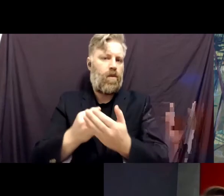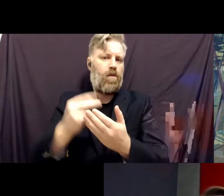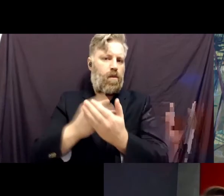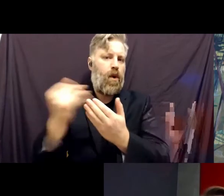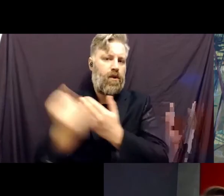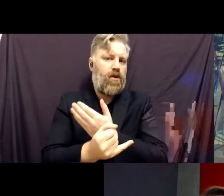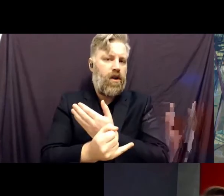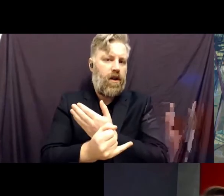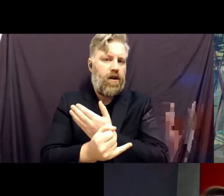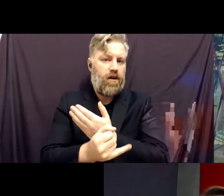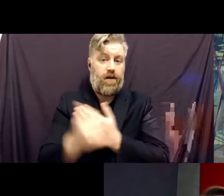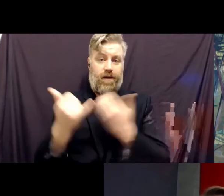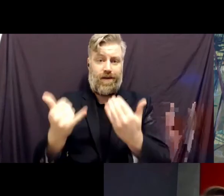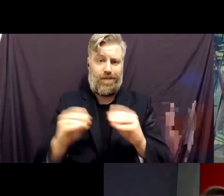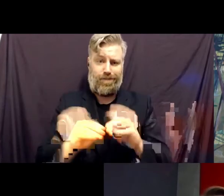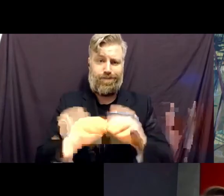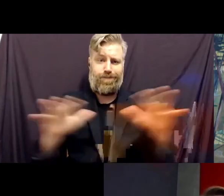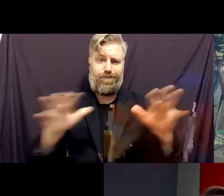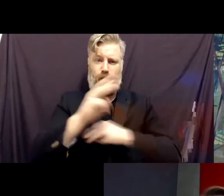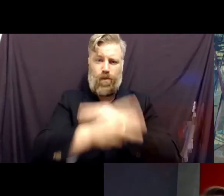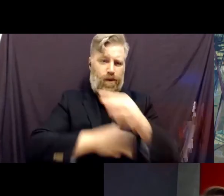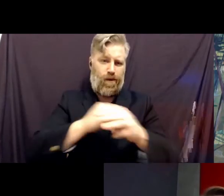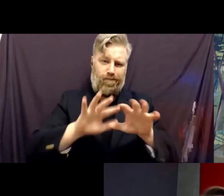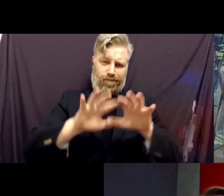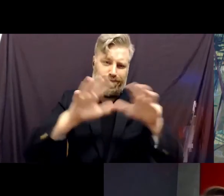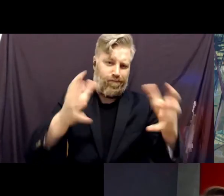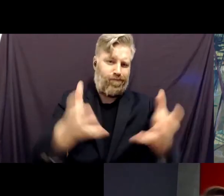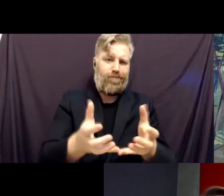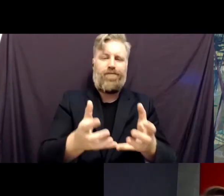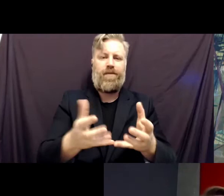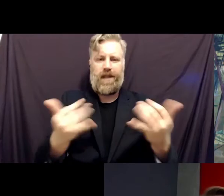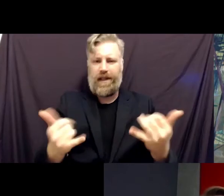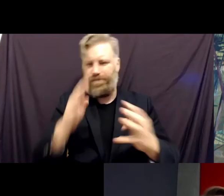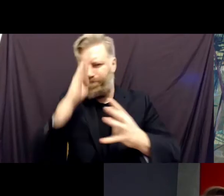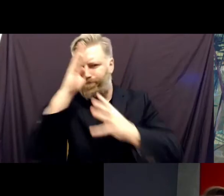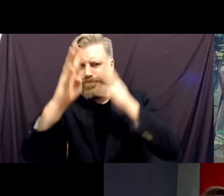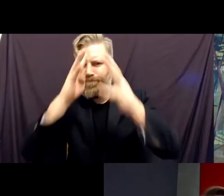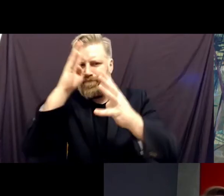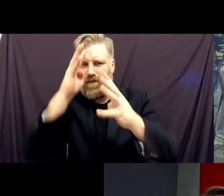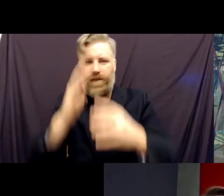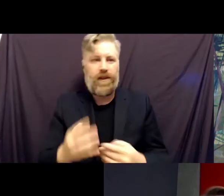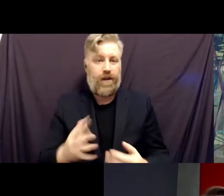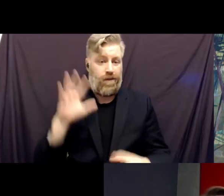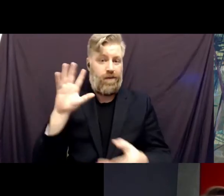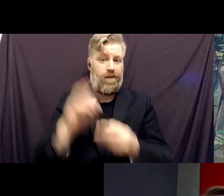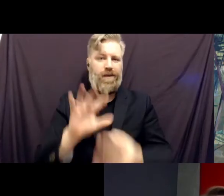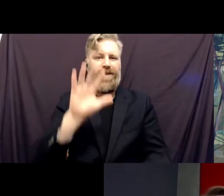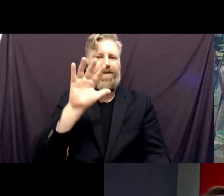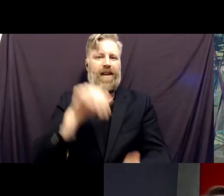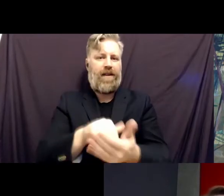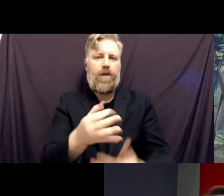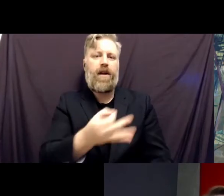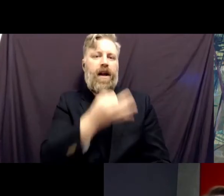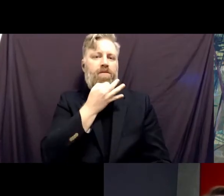a global network for innovation of around 5,000 experts.